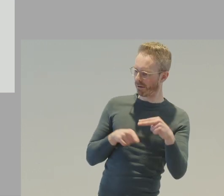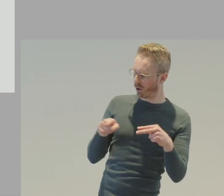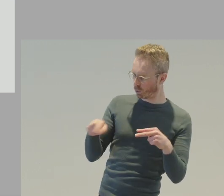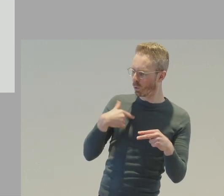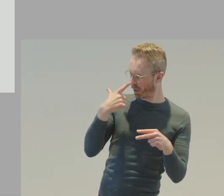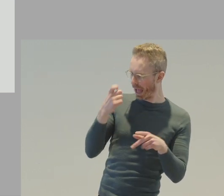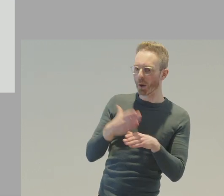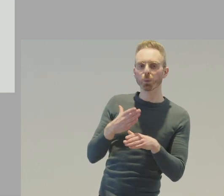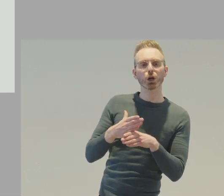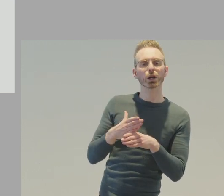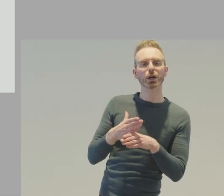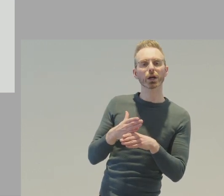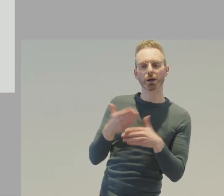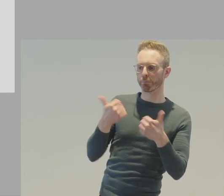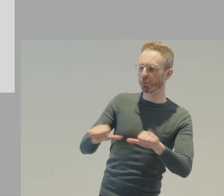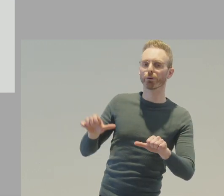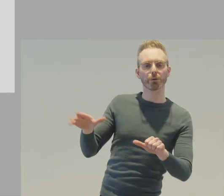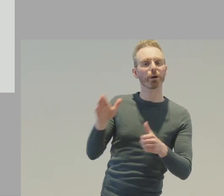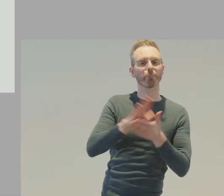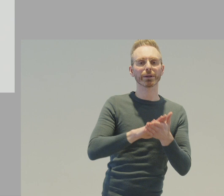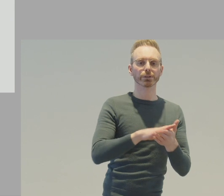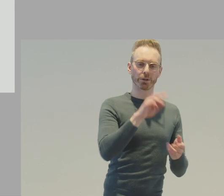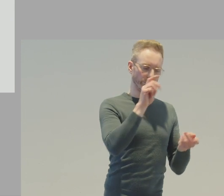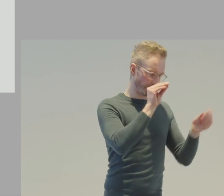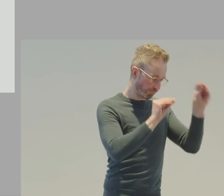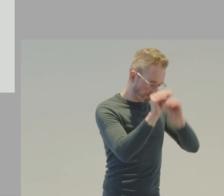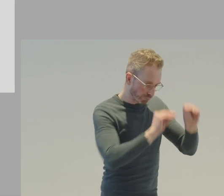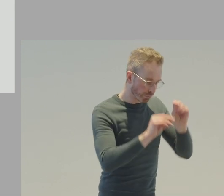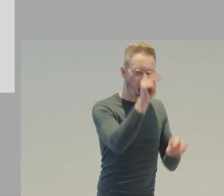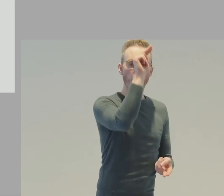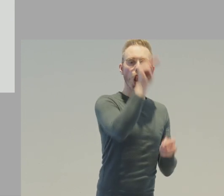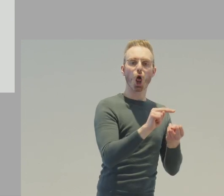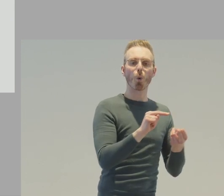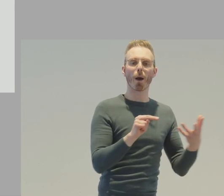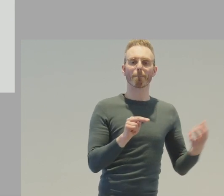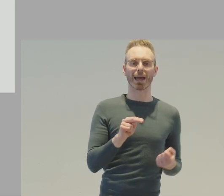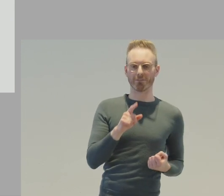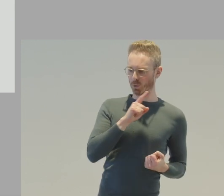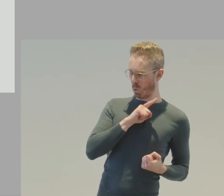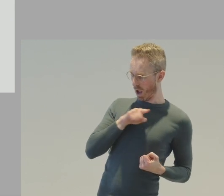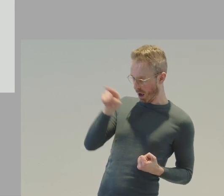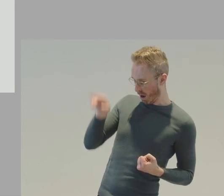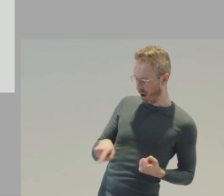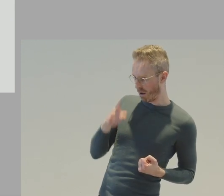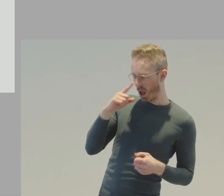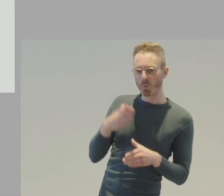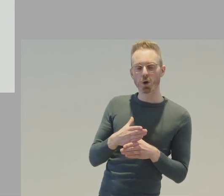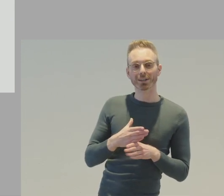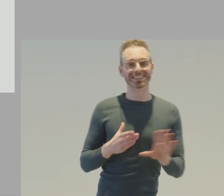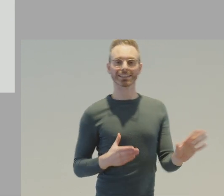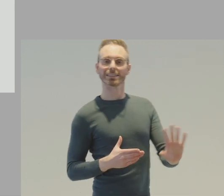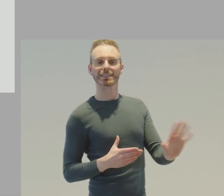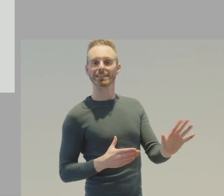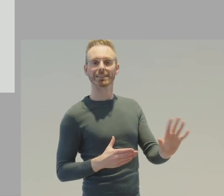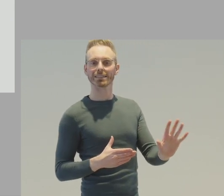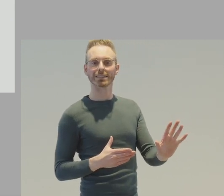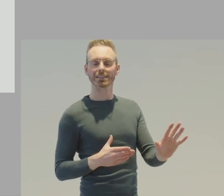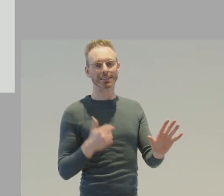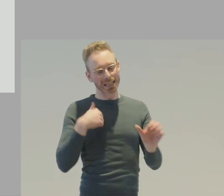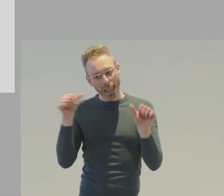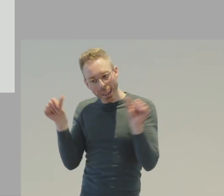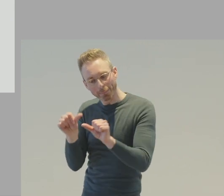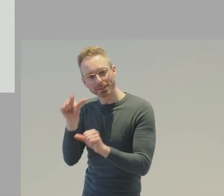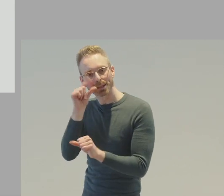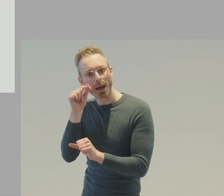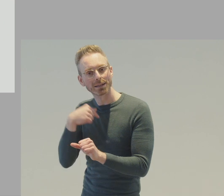of benefits and I won't ask any questions because I'm busy. So you want to preempt that. You want to get ahead of that. And that's where it